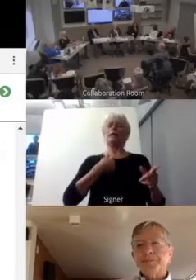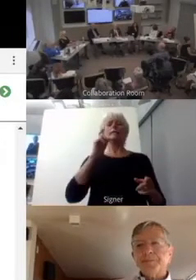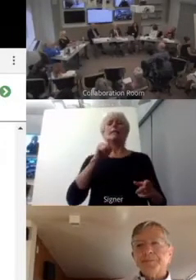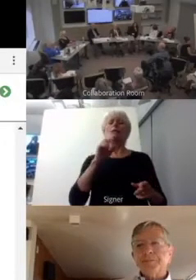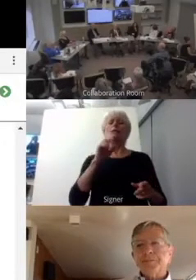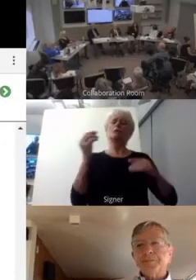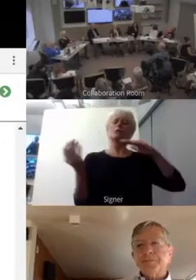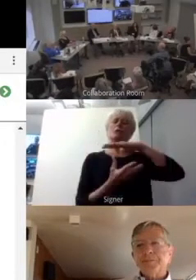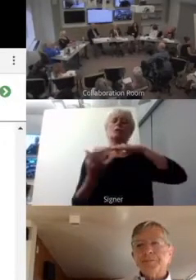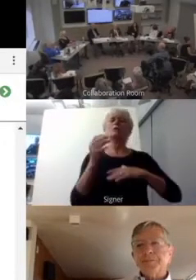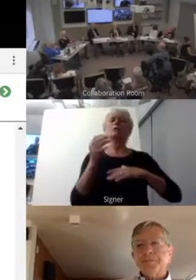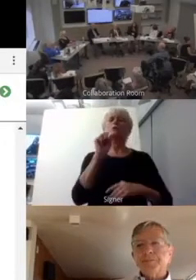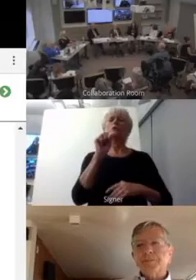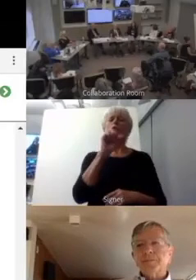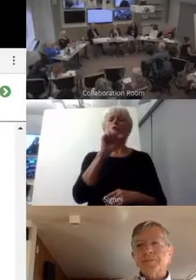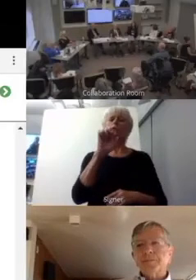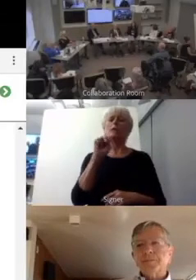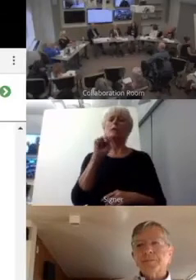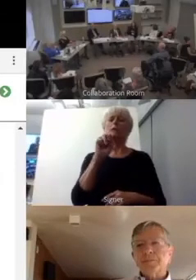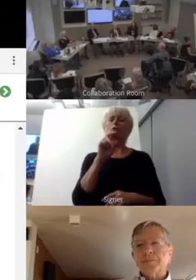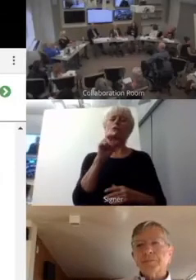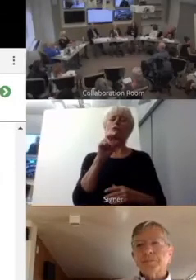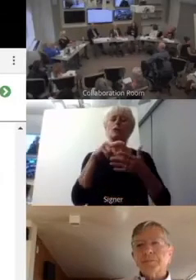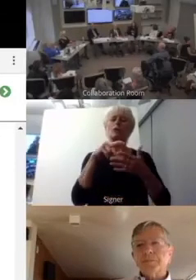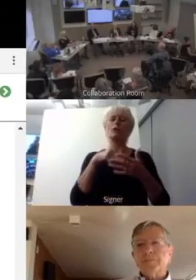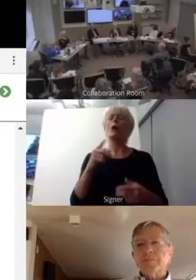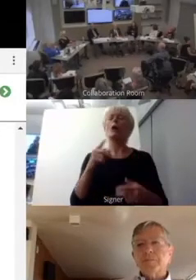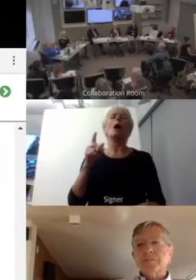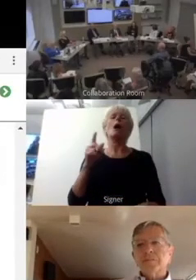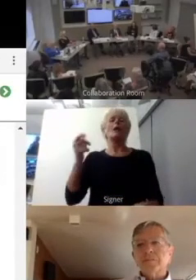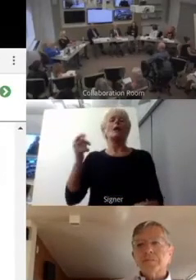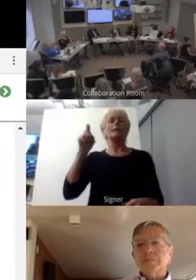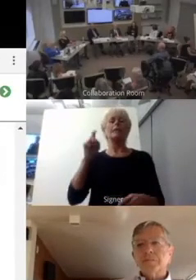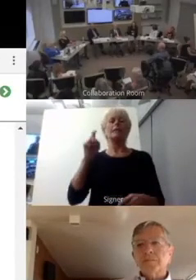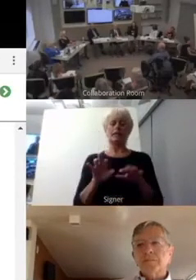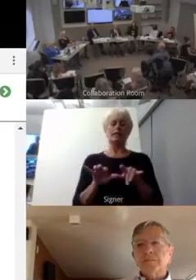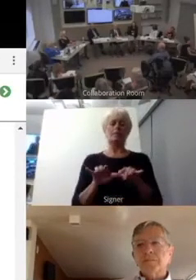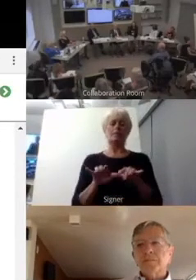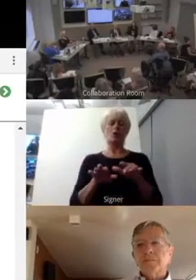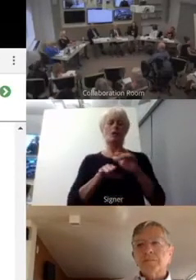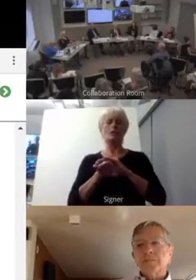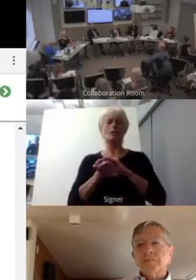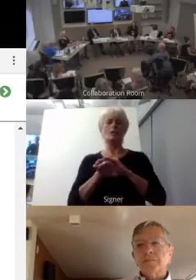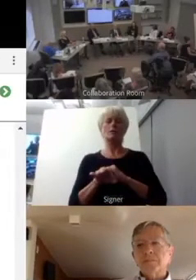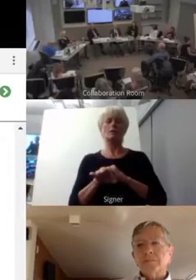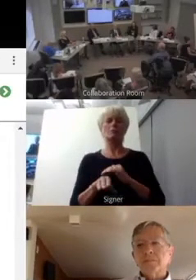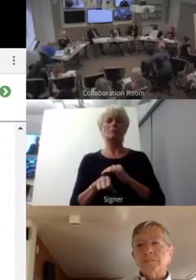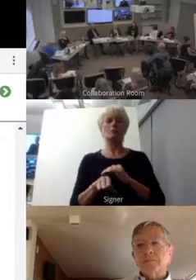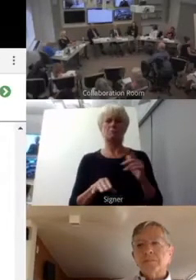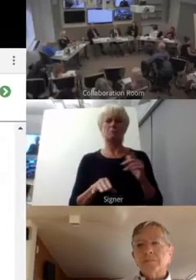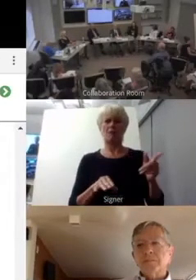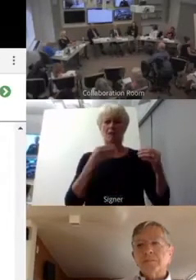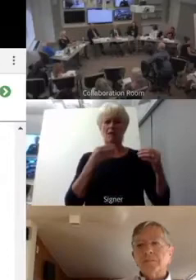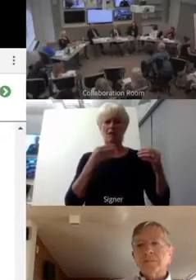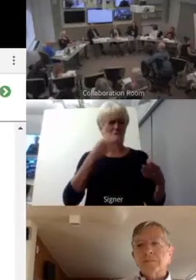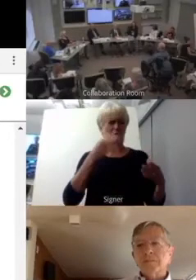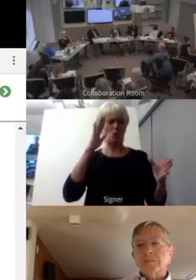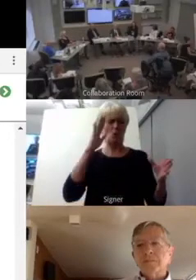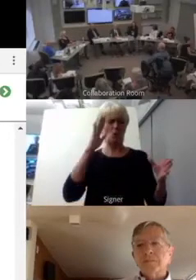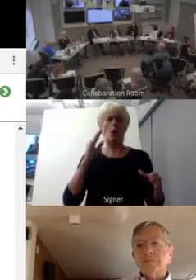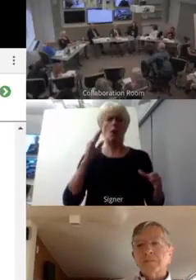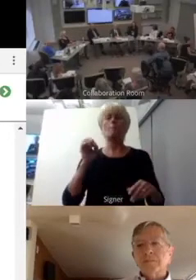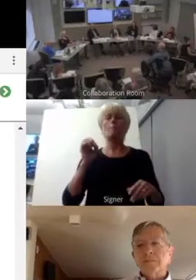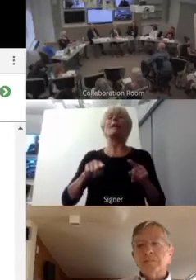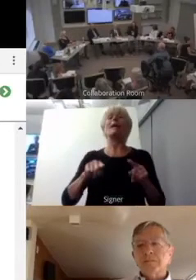says, oh, we need keyboard accessibility, vendors don't know where to focus on. But if we all say we need both keyboard and screen reader